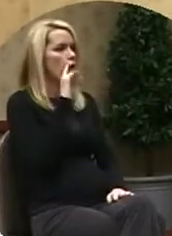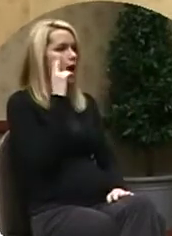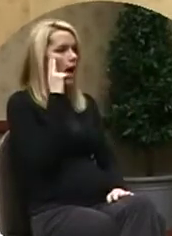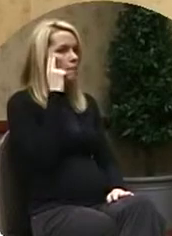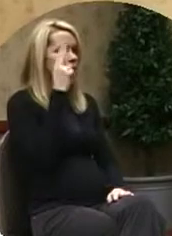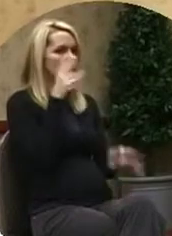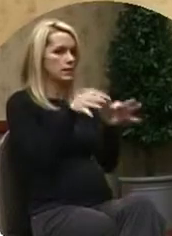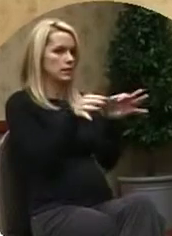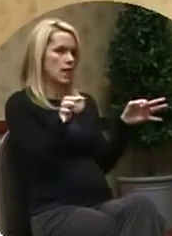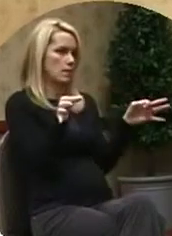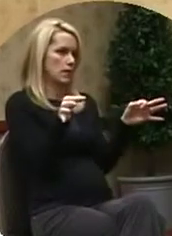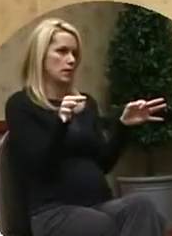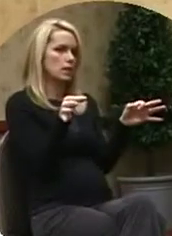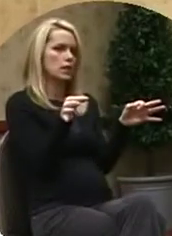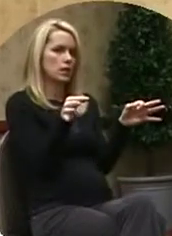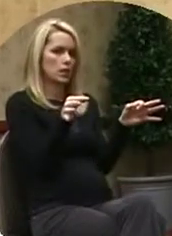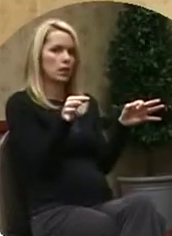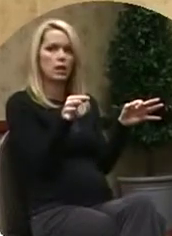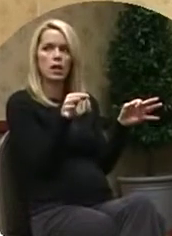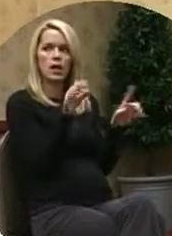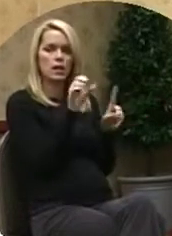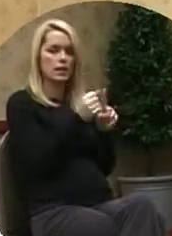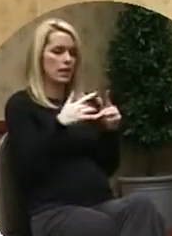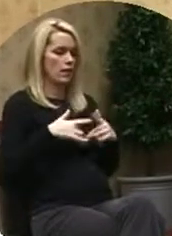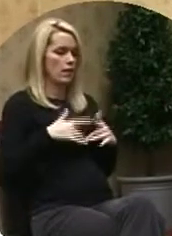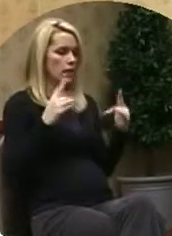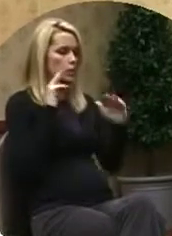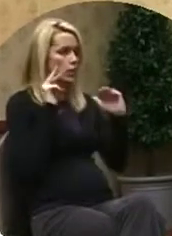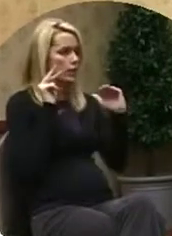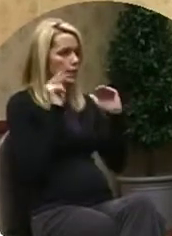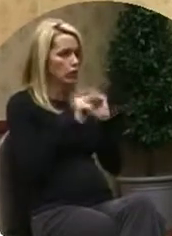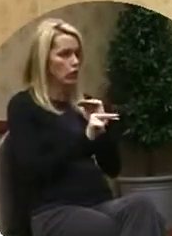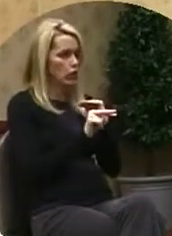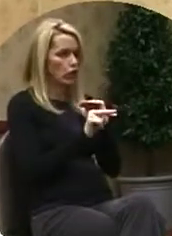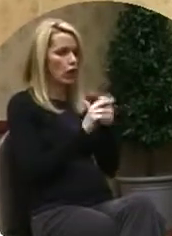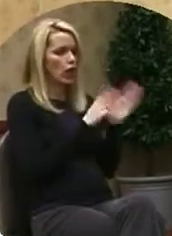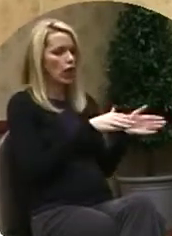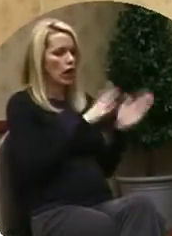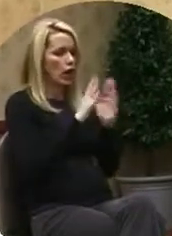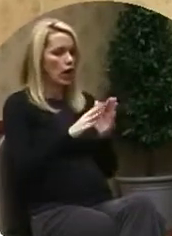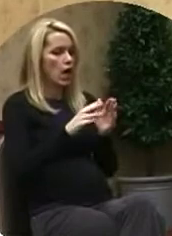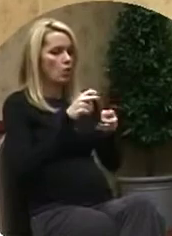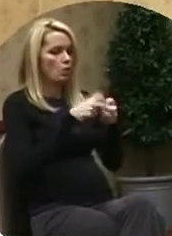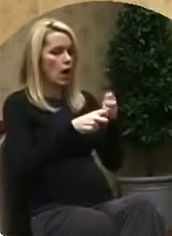statement. Setting events and predictors, problem behavior, and maintaining consequences.